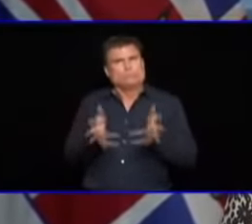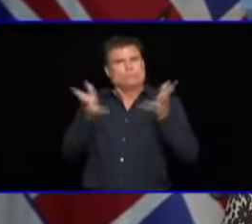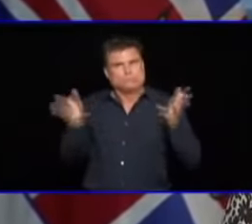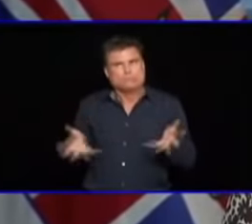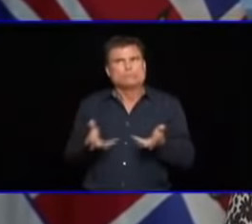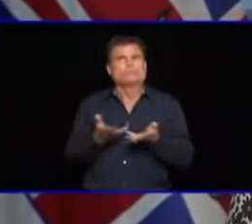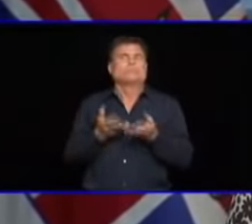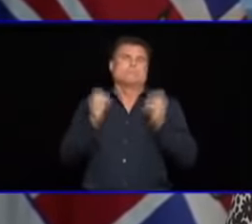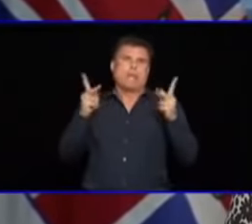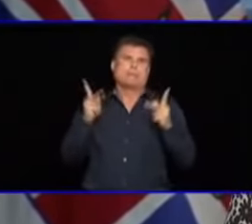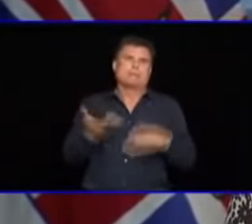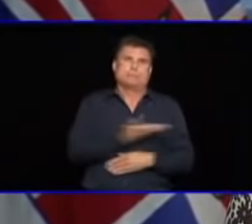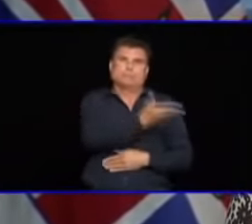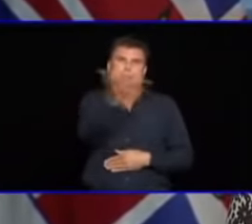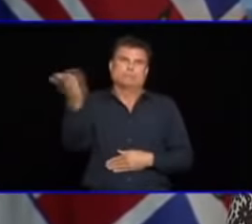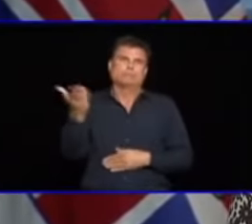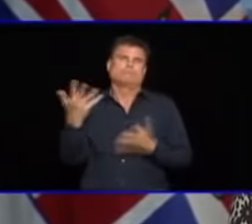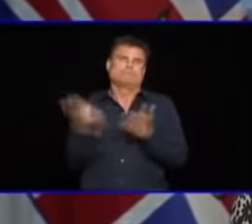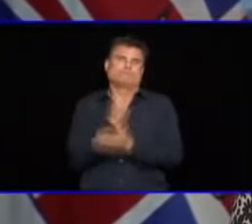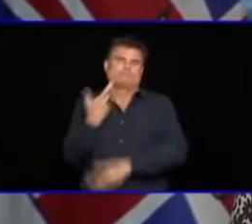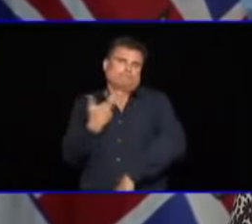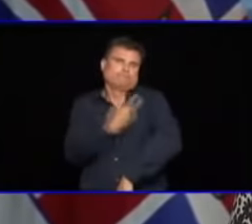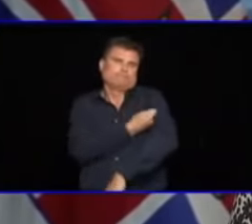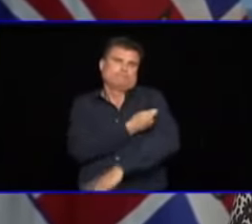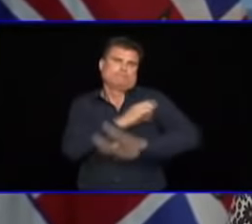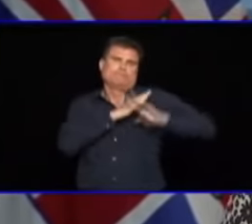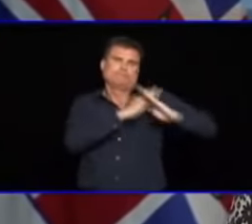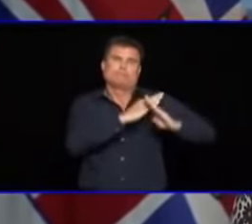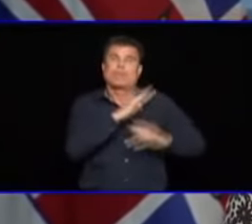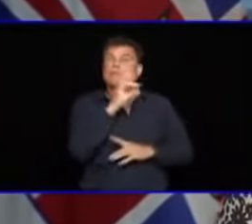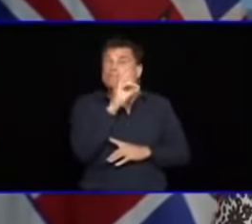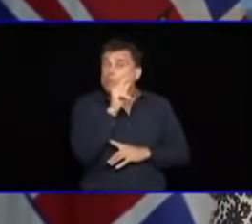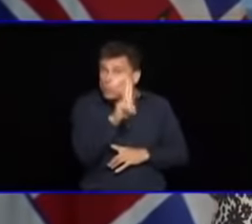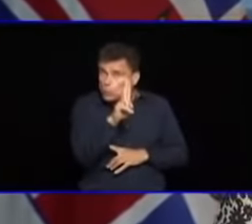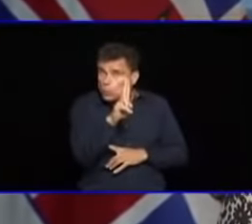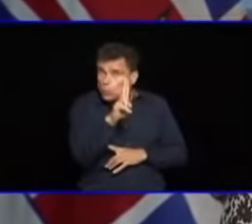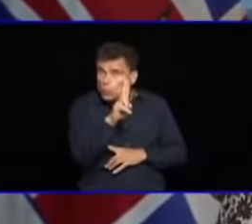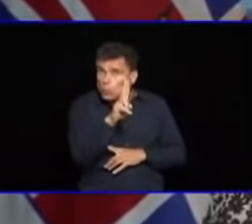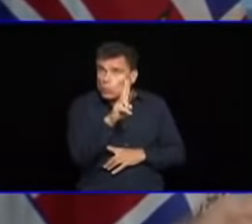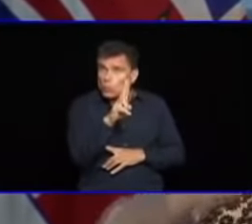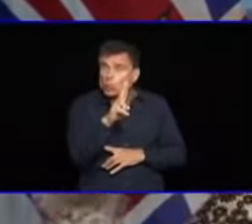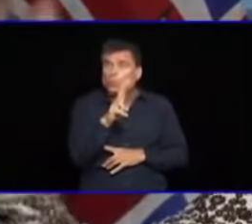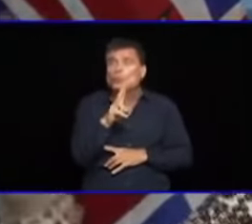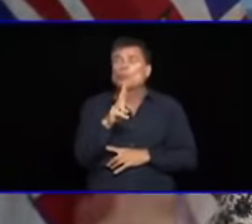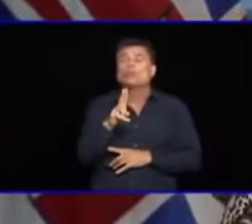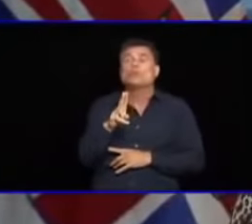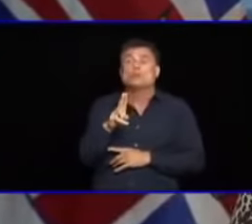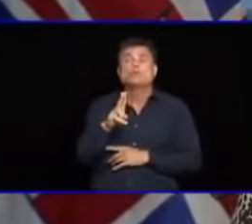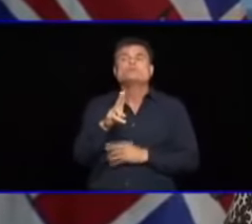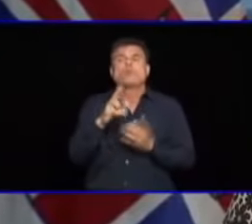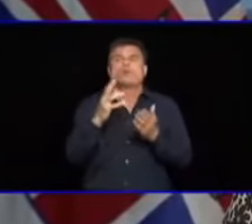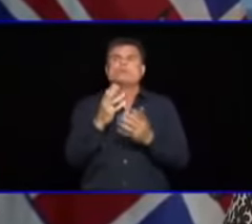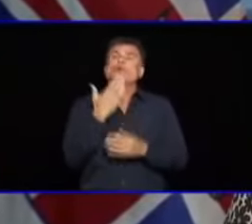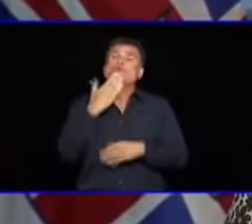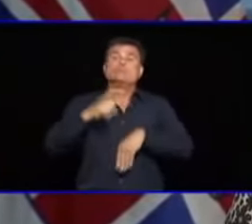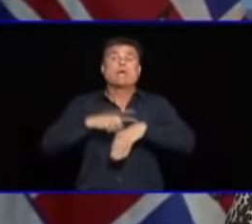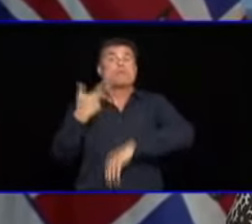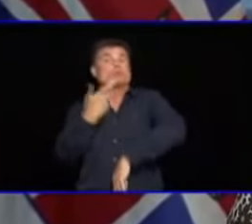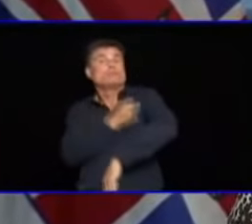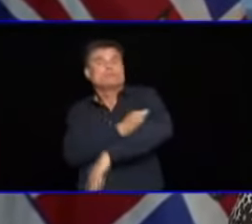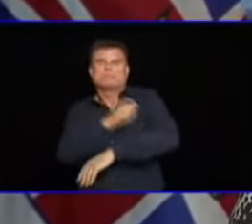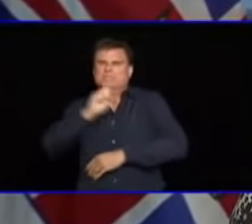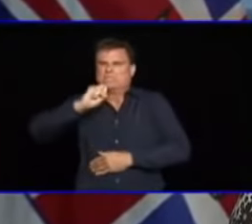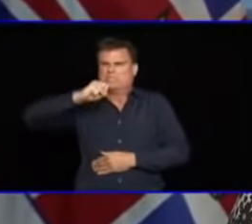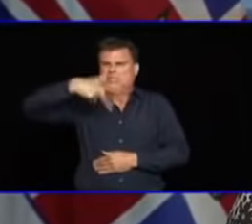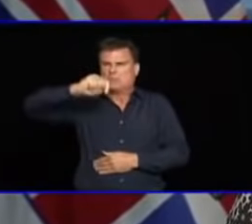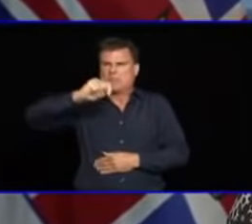Our vaccine tends to arrive a little bit later in September into October, that being the optimal times for us to immunize